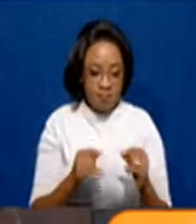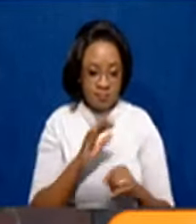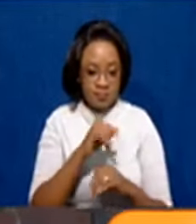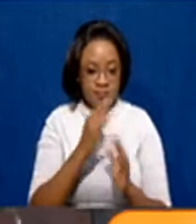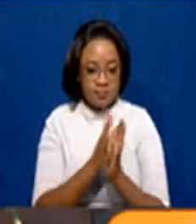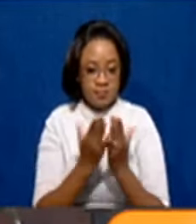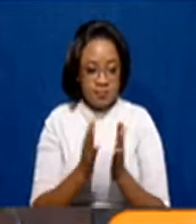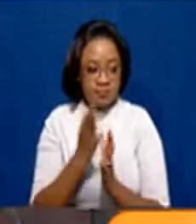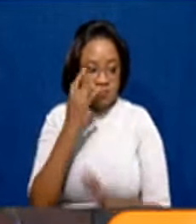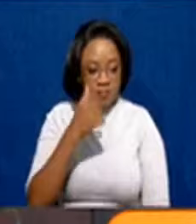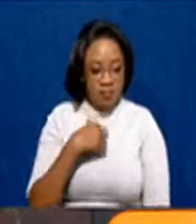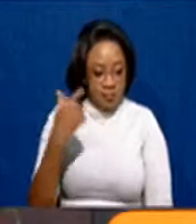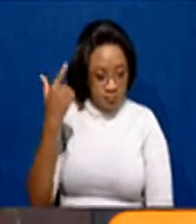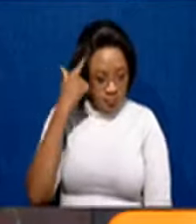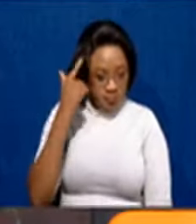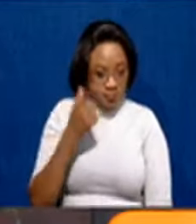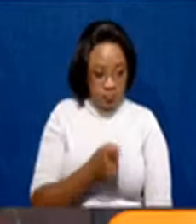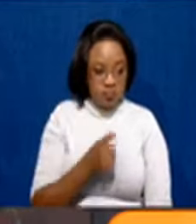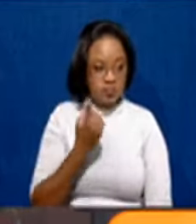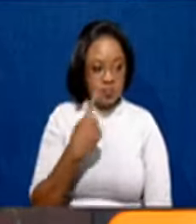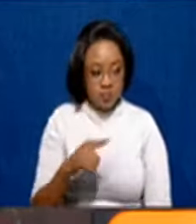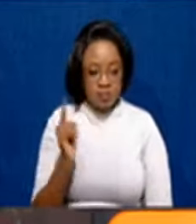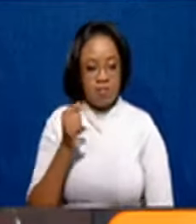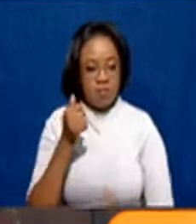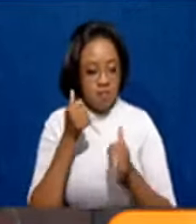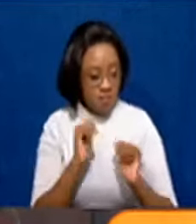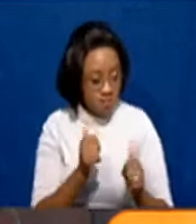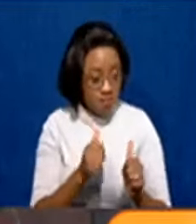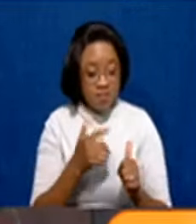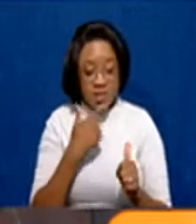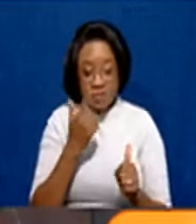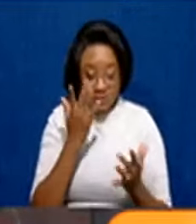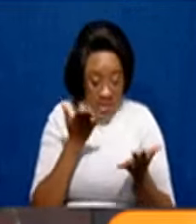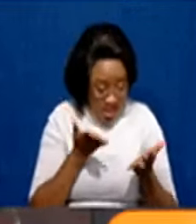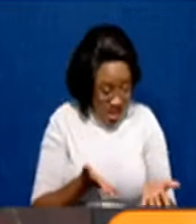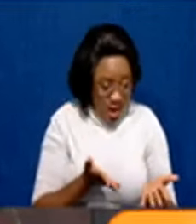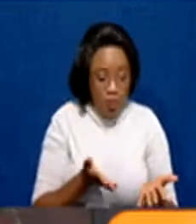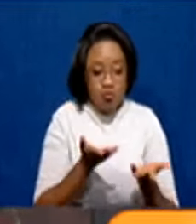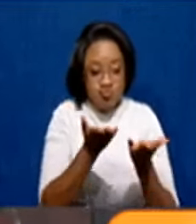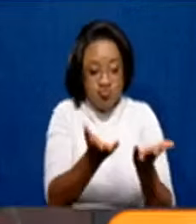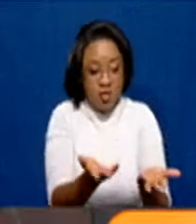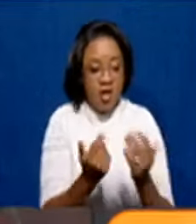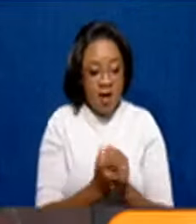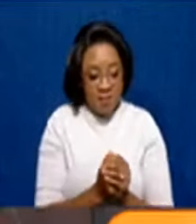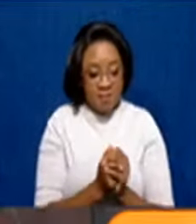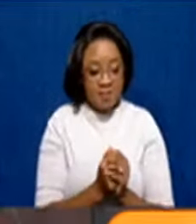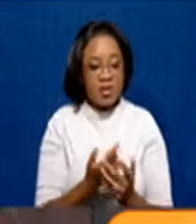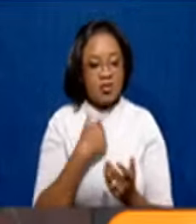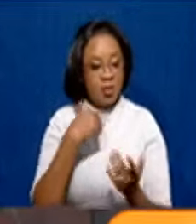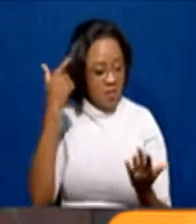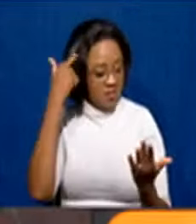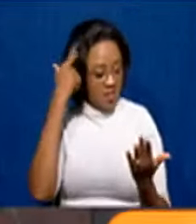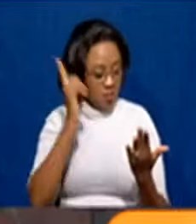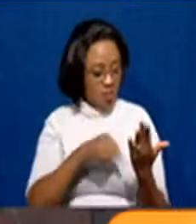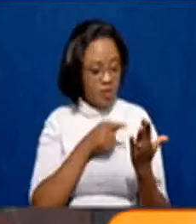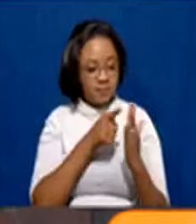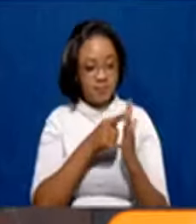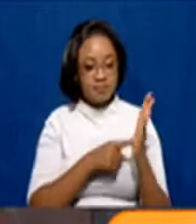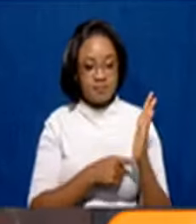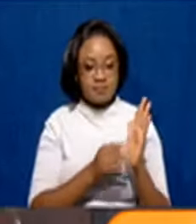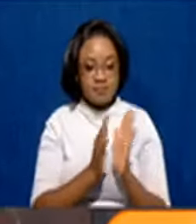apt and proper that I should say what I said there now in your presence. And so this is what I wrote in the